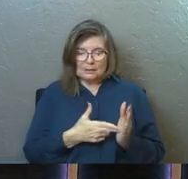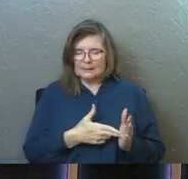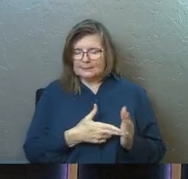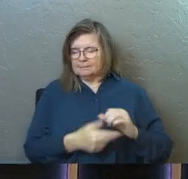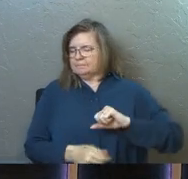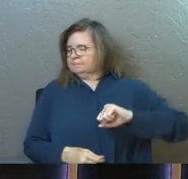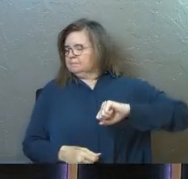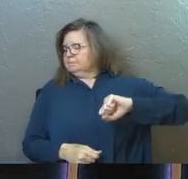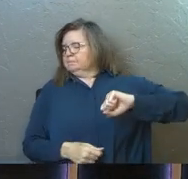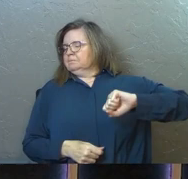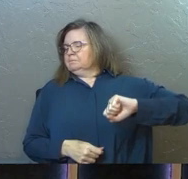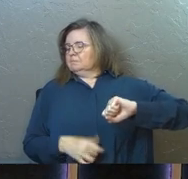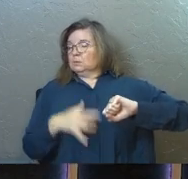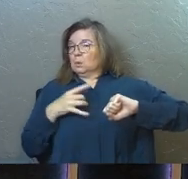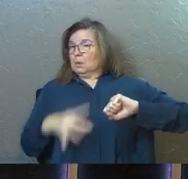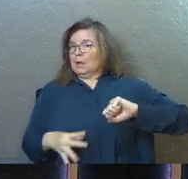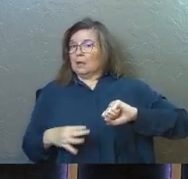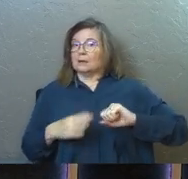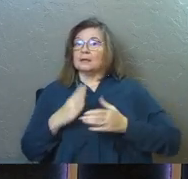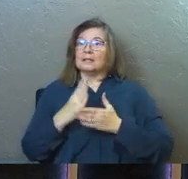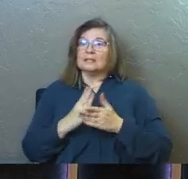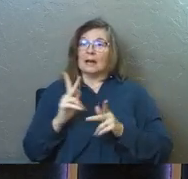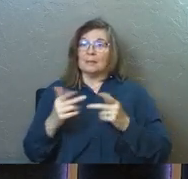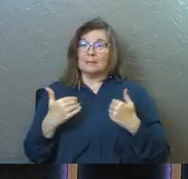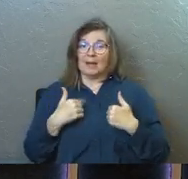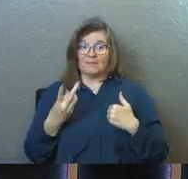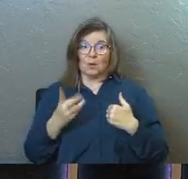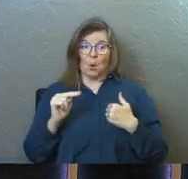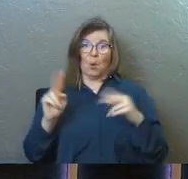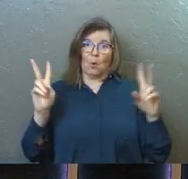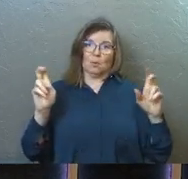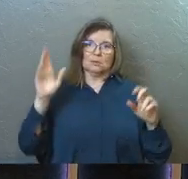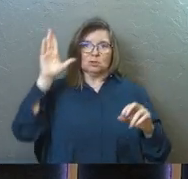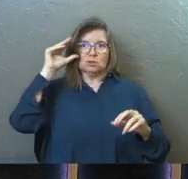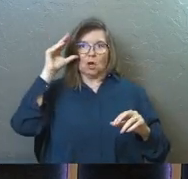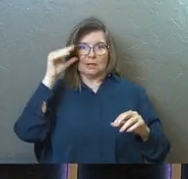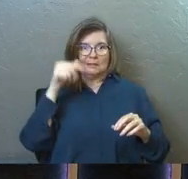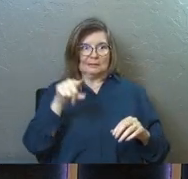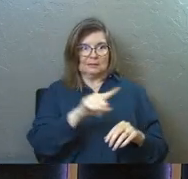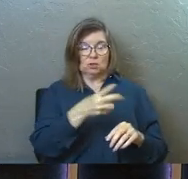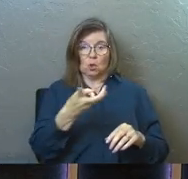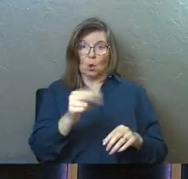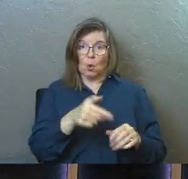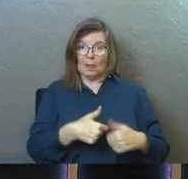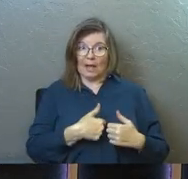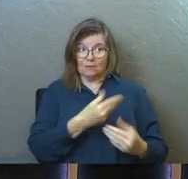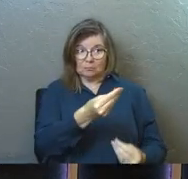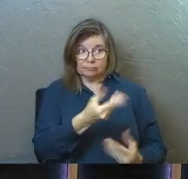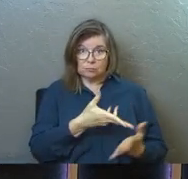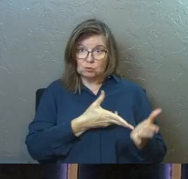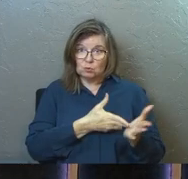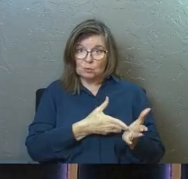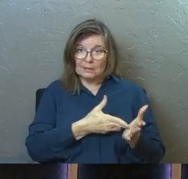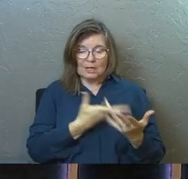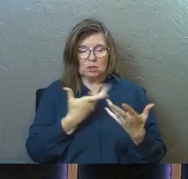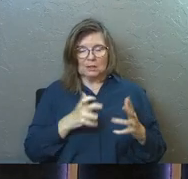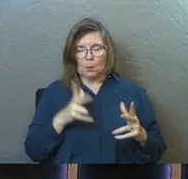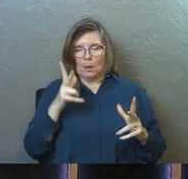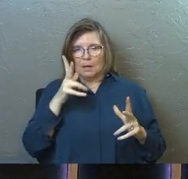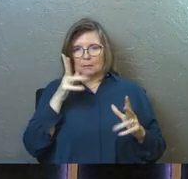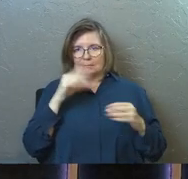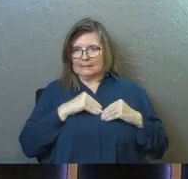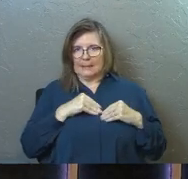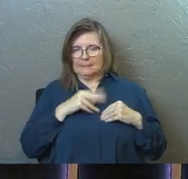you have some very particular donkeys in your own life who have spoken truth to you and you've struggled to hear